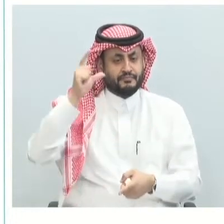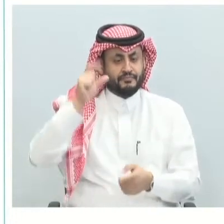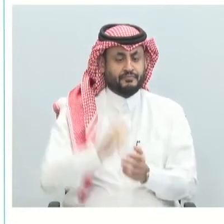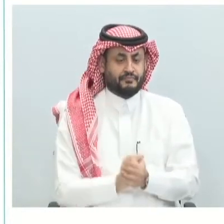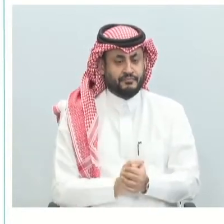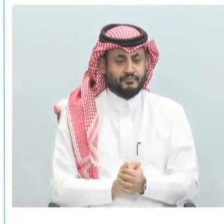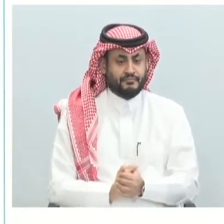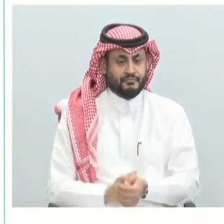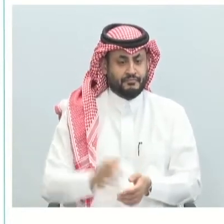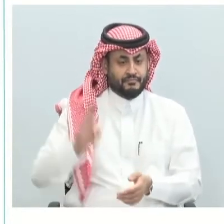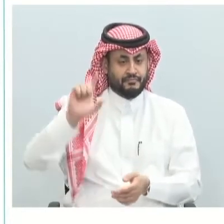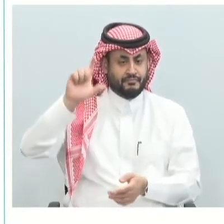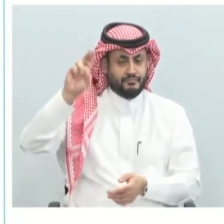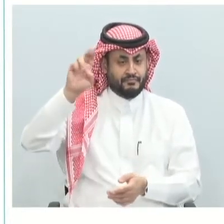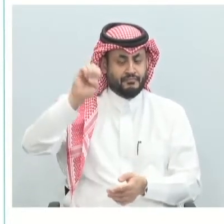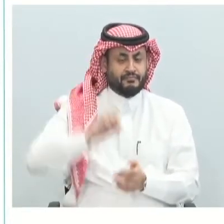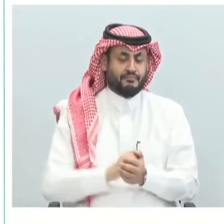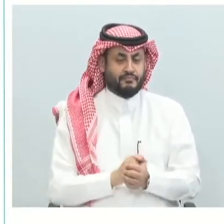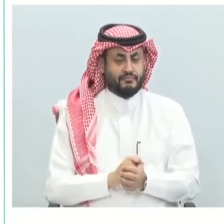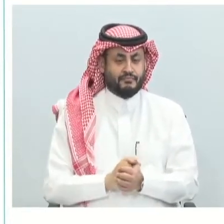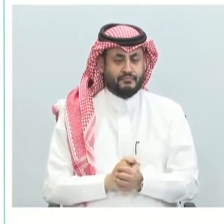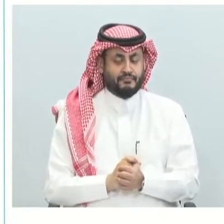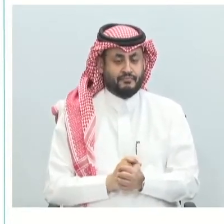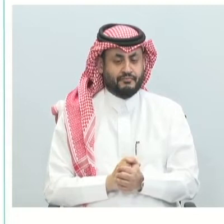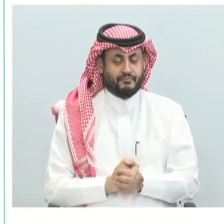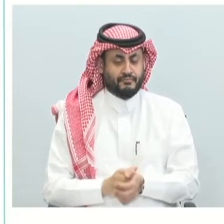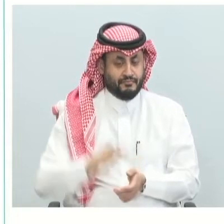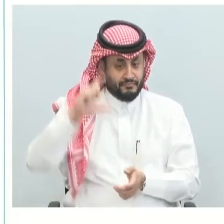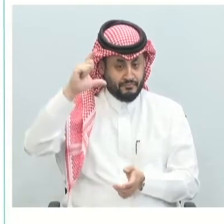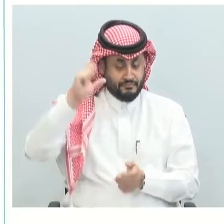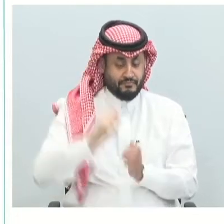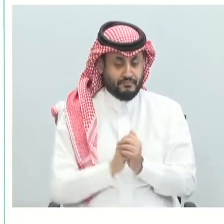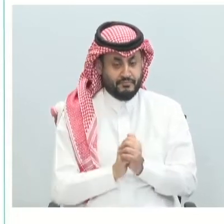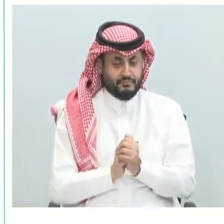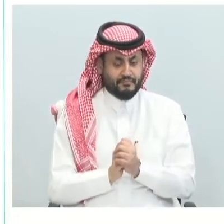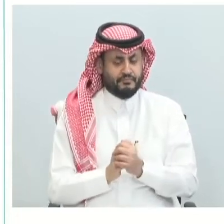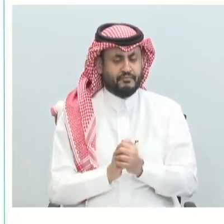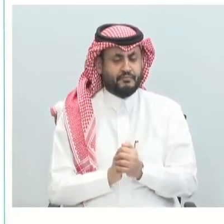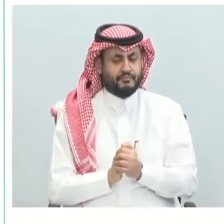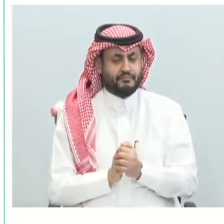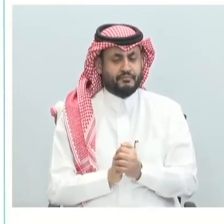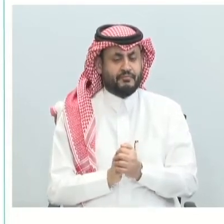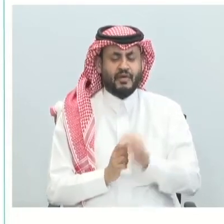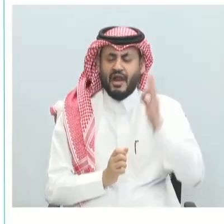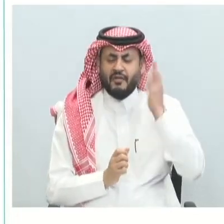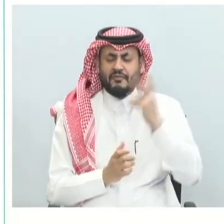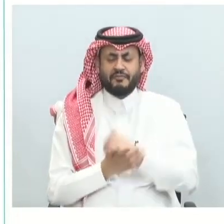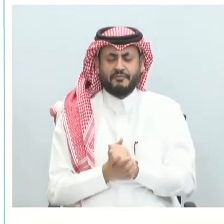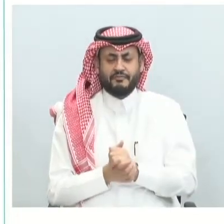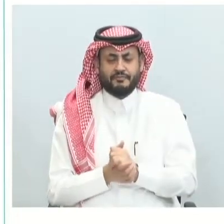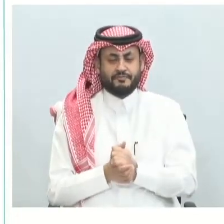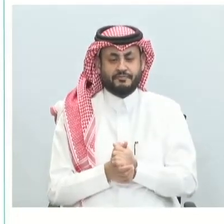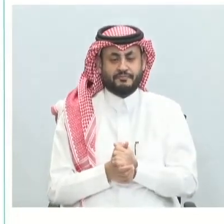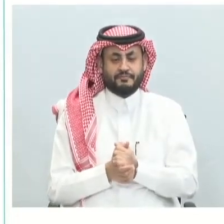today. Blue. I'm wearing blue today. Okay, what do you think? What is the color